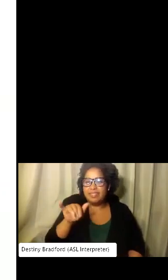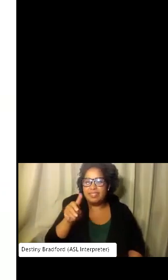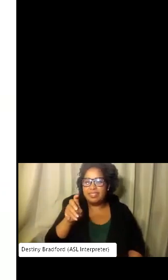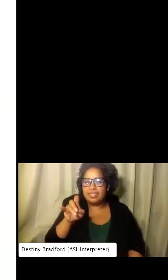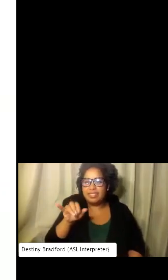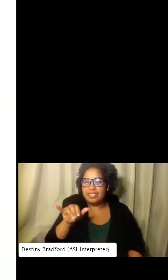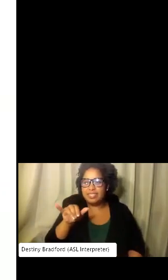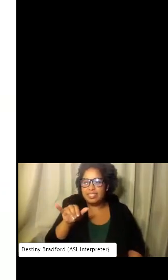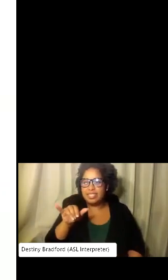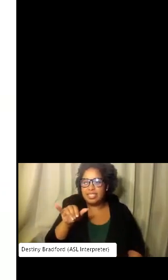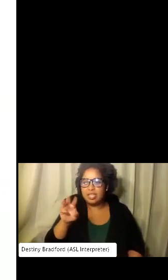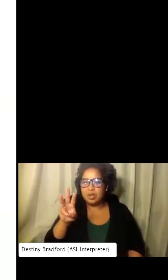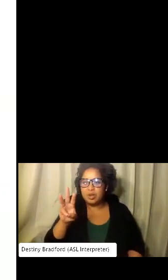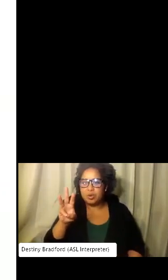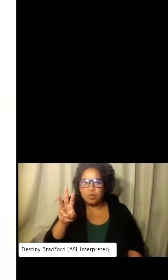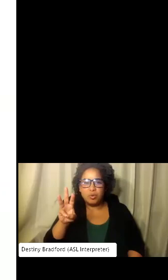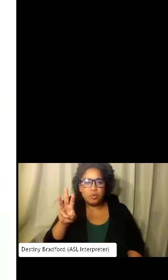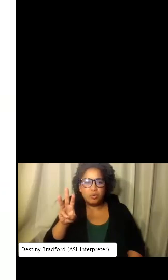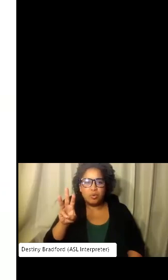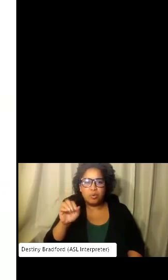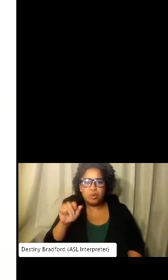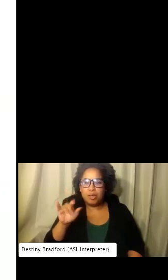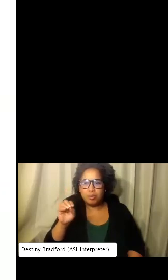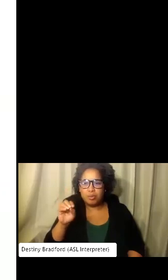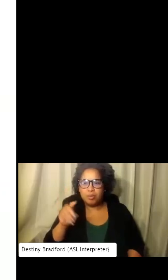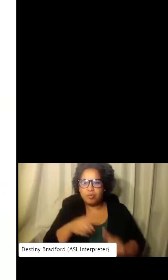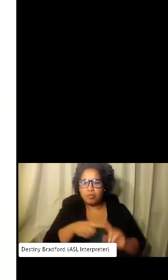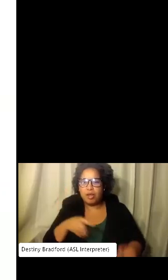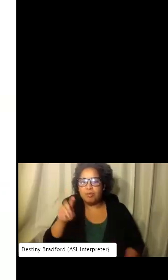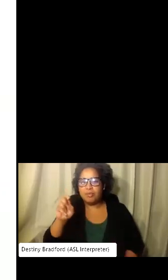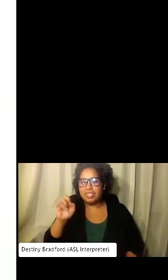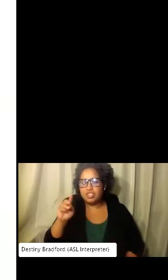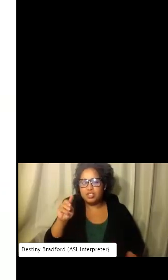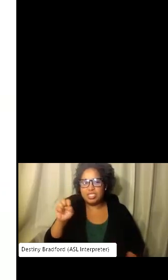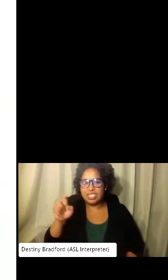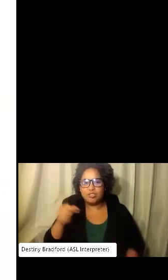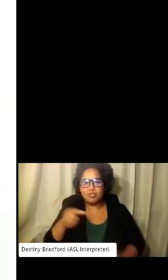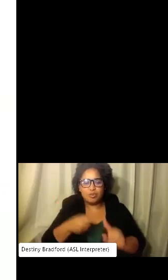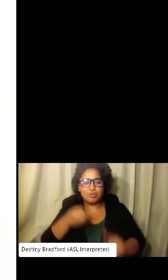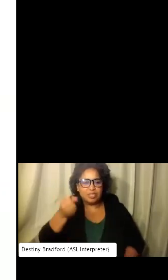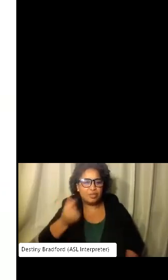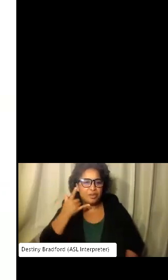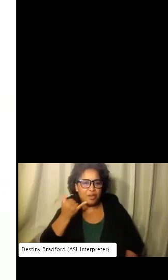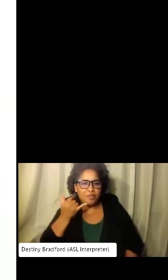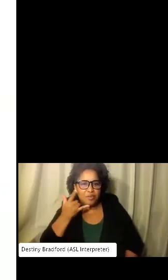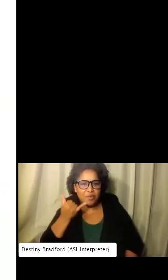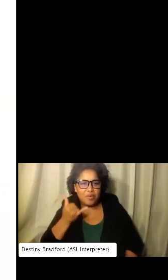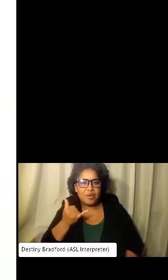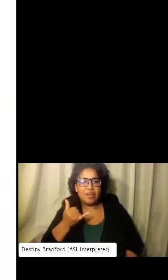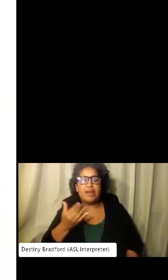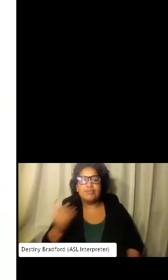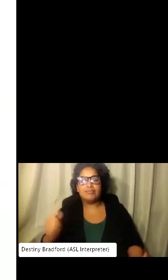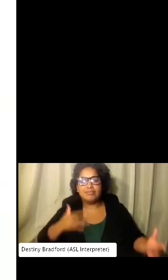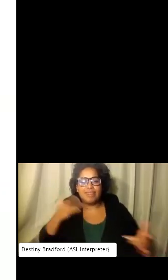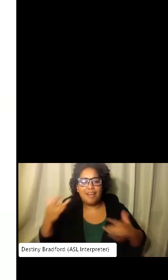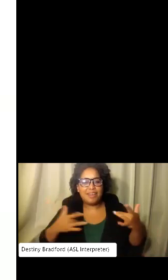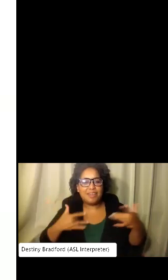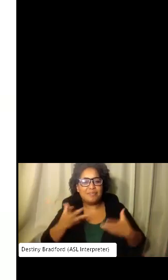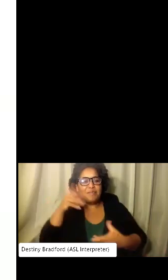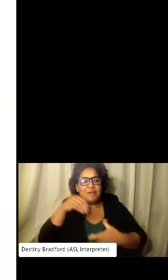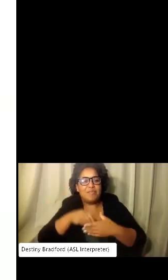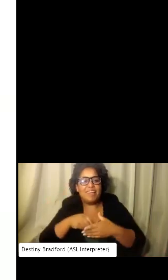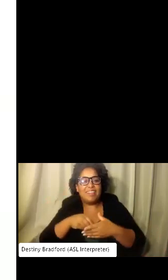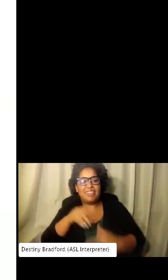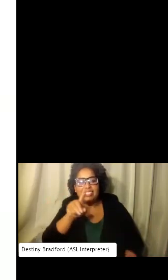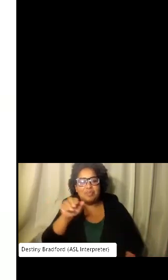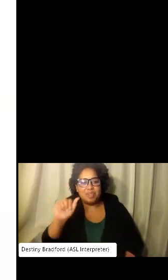Easter Seals of Southern California, and excited to be back supporting the Disability Tribe Initiative.